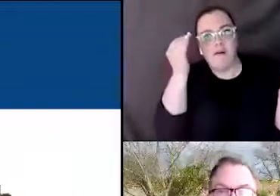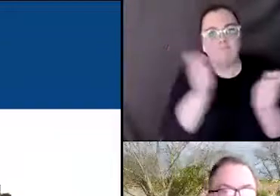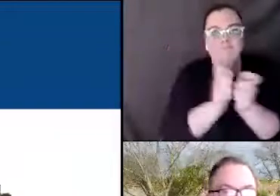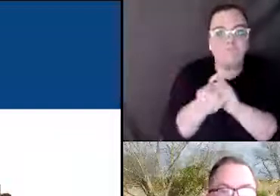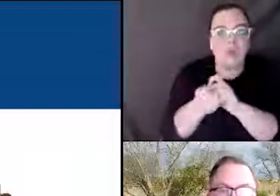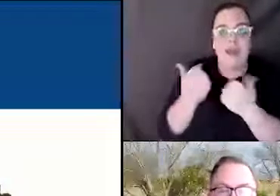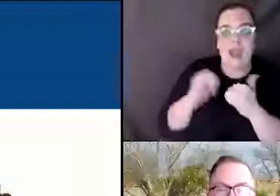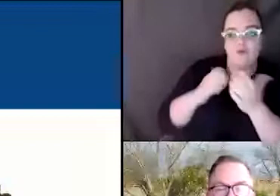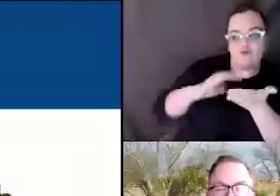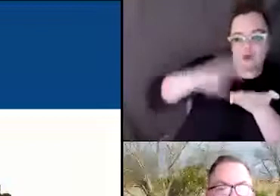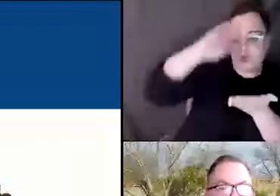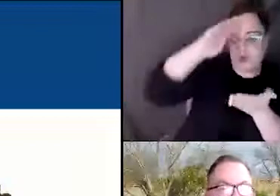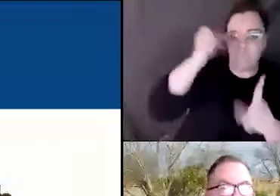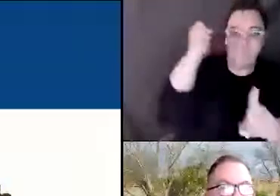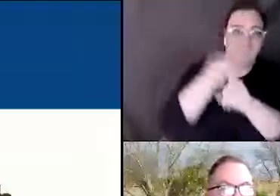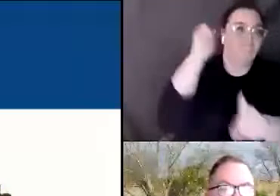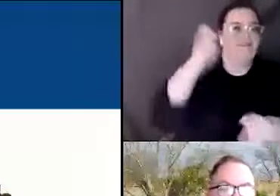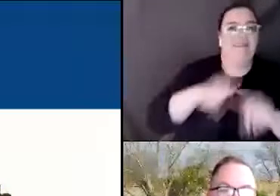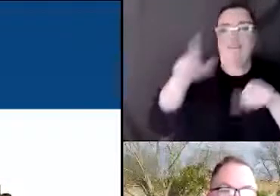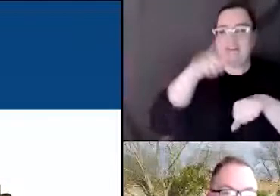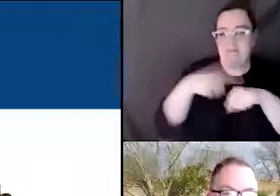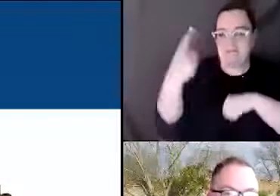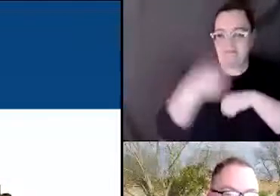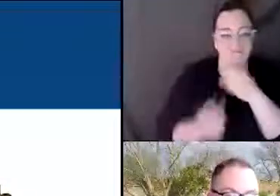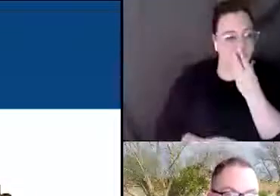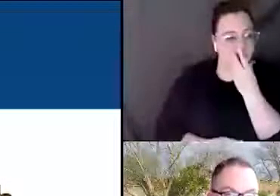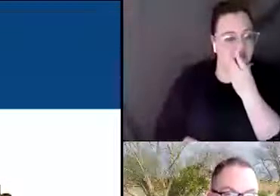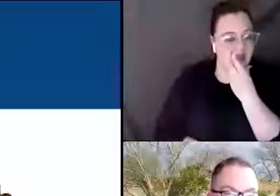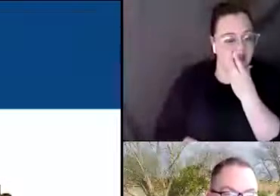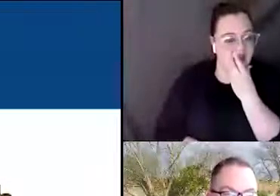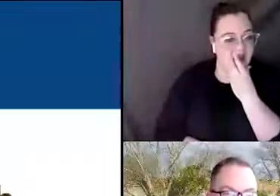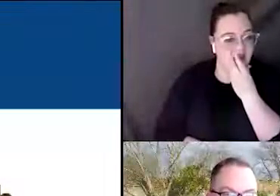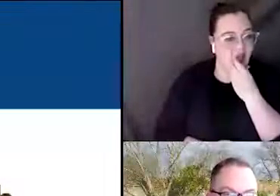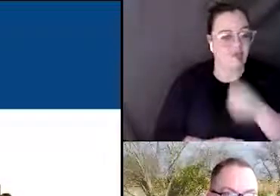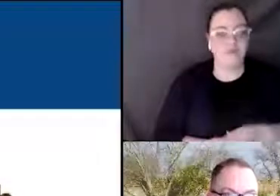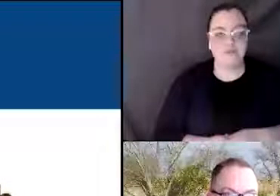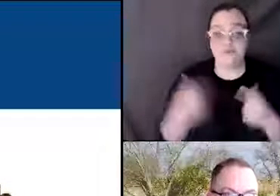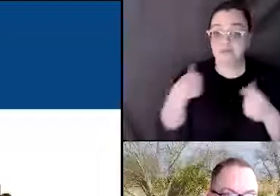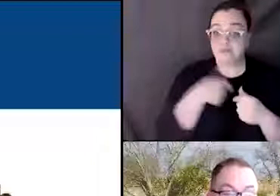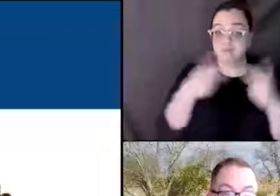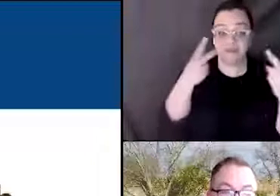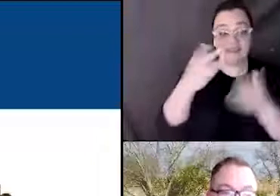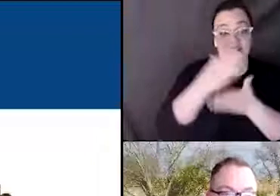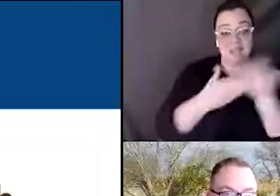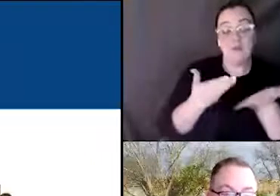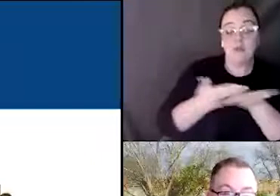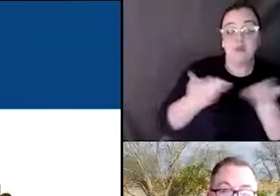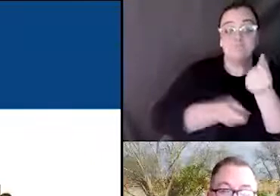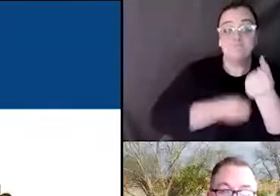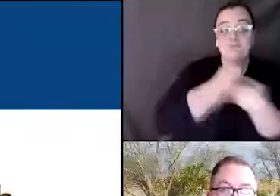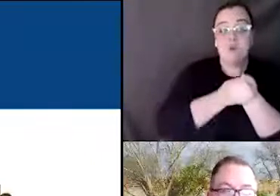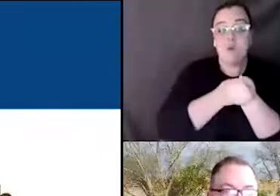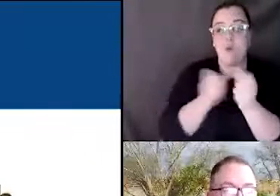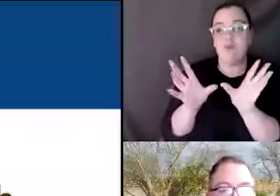learning by having it at a different time of day. And we do have some resources for supporting video conferencing drills, or